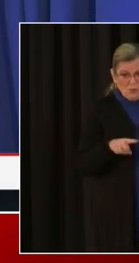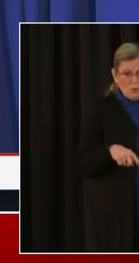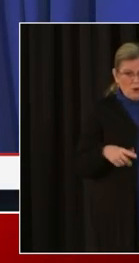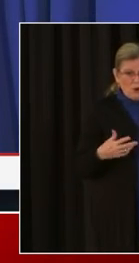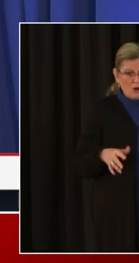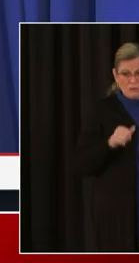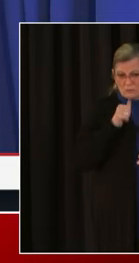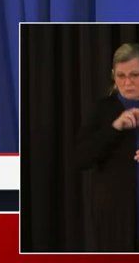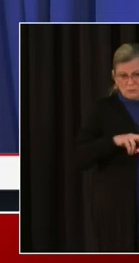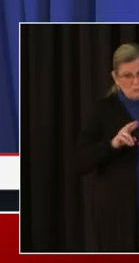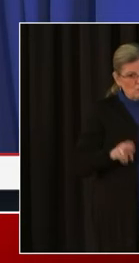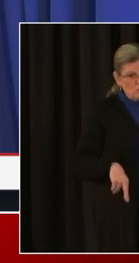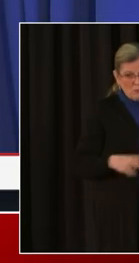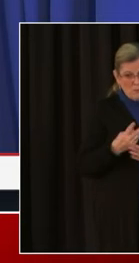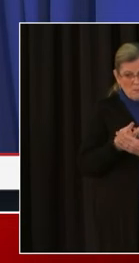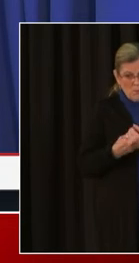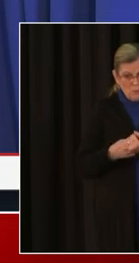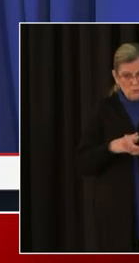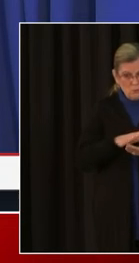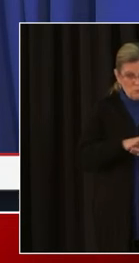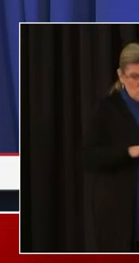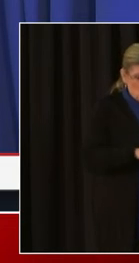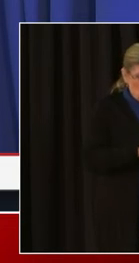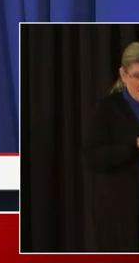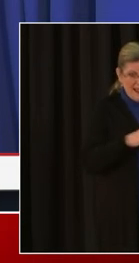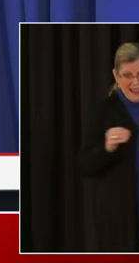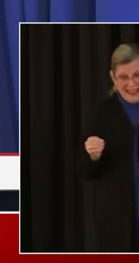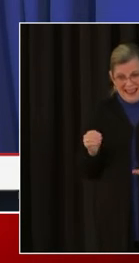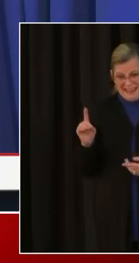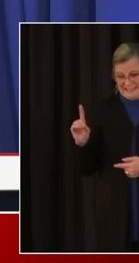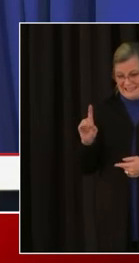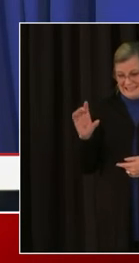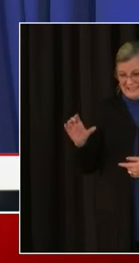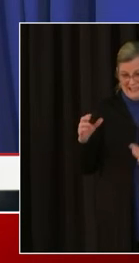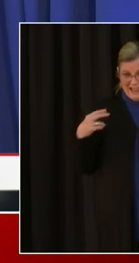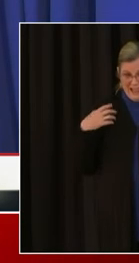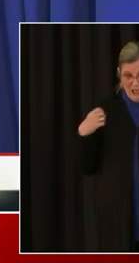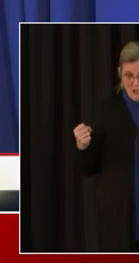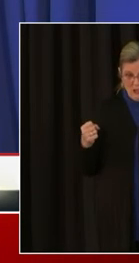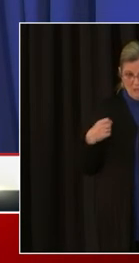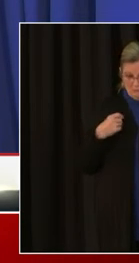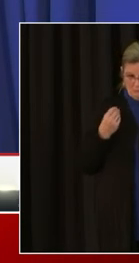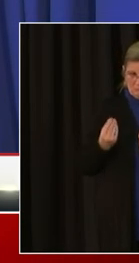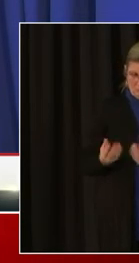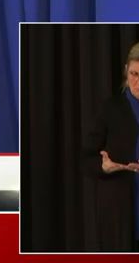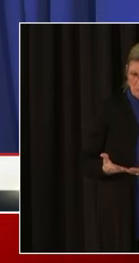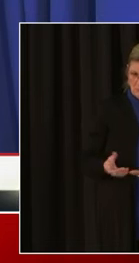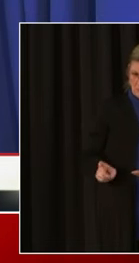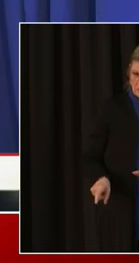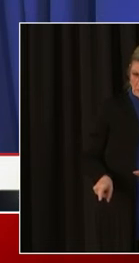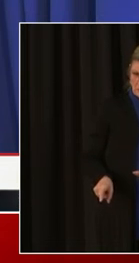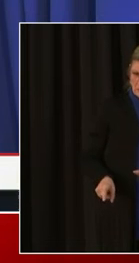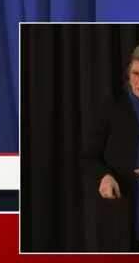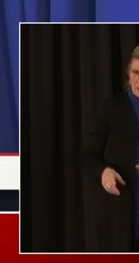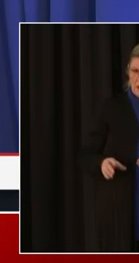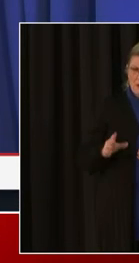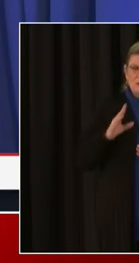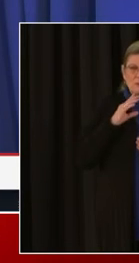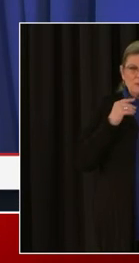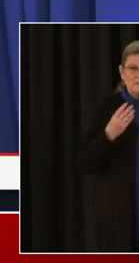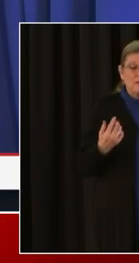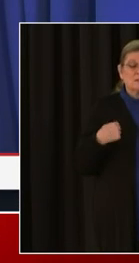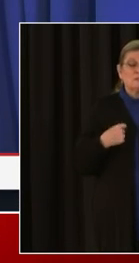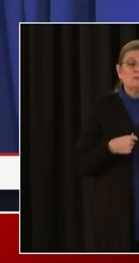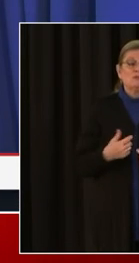are communicated both to the school and to DC Health. And so this does give us a great